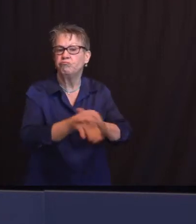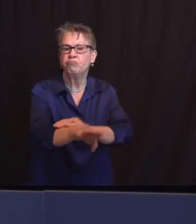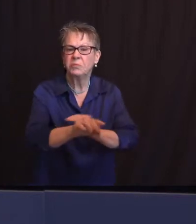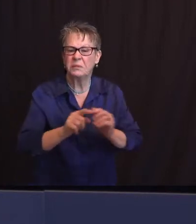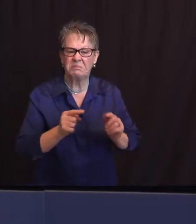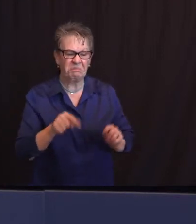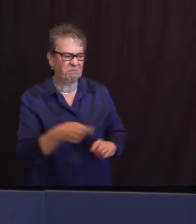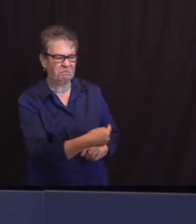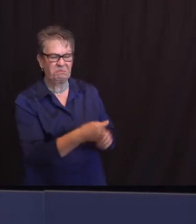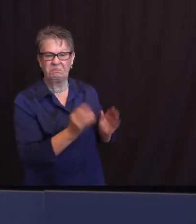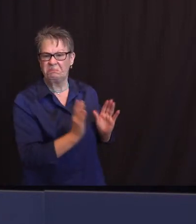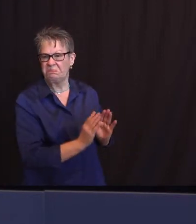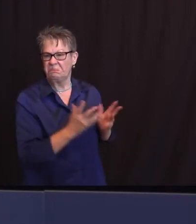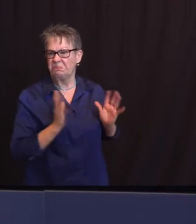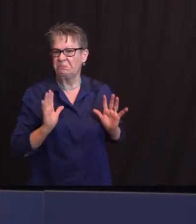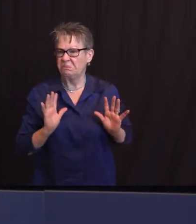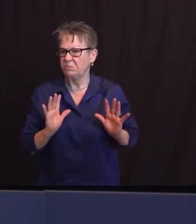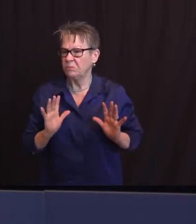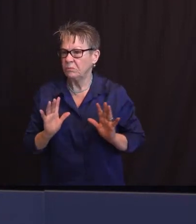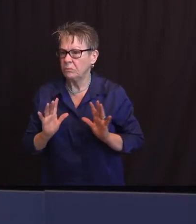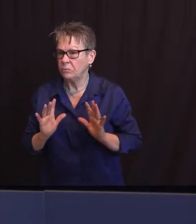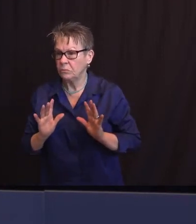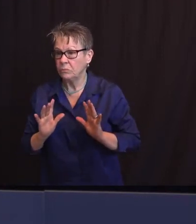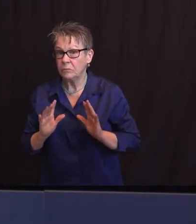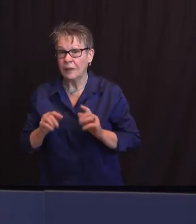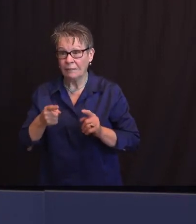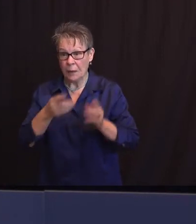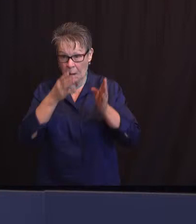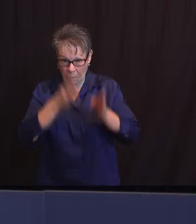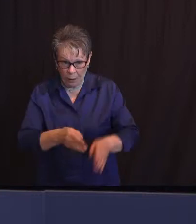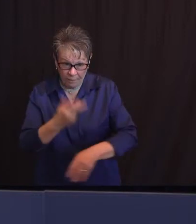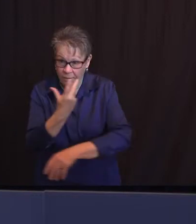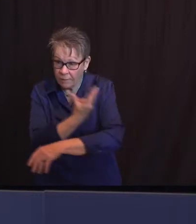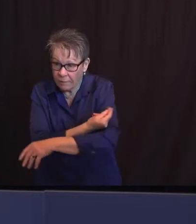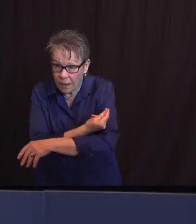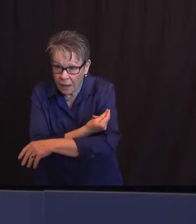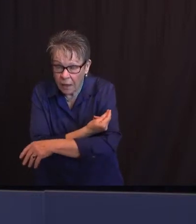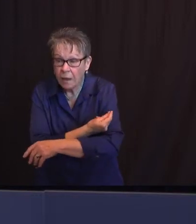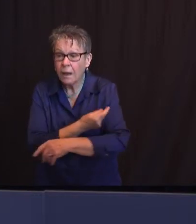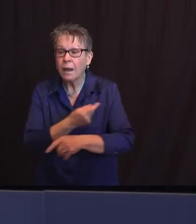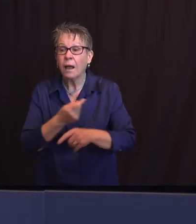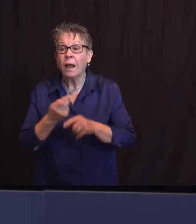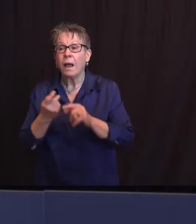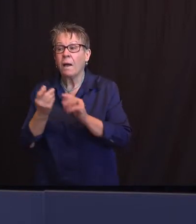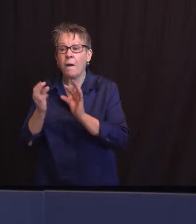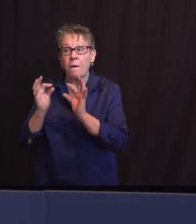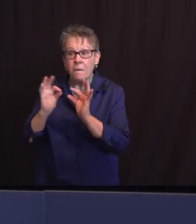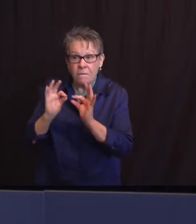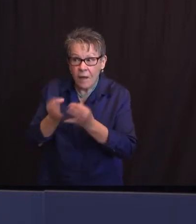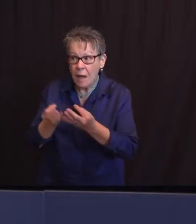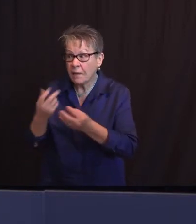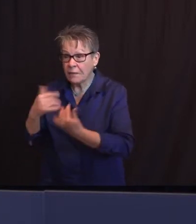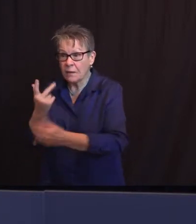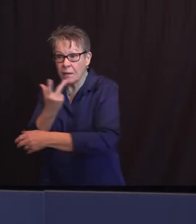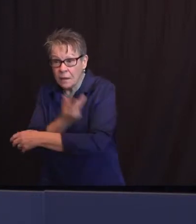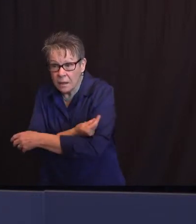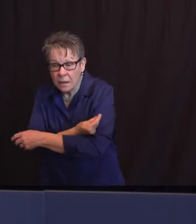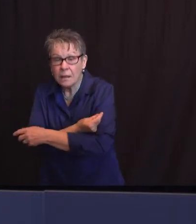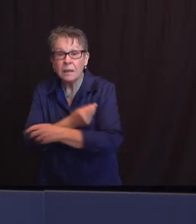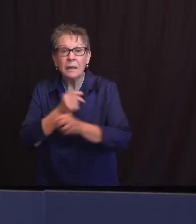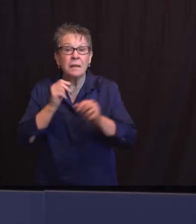and hugs, with a visitor as long as the resident and visitor are wearing